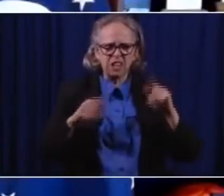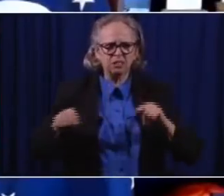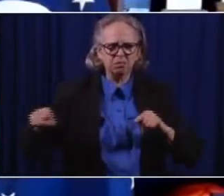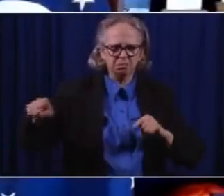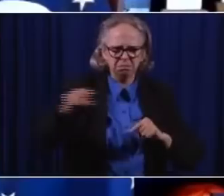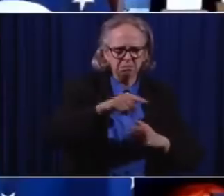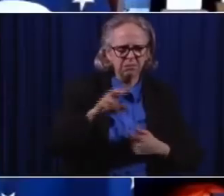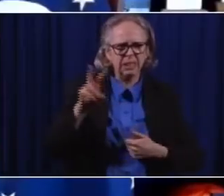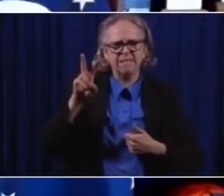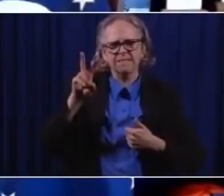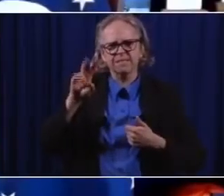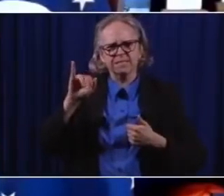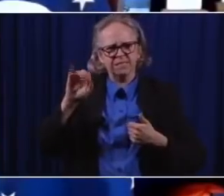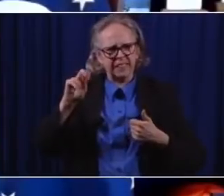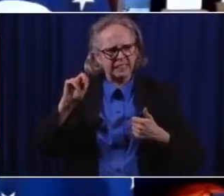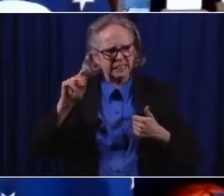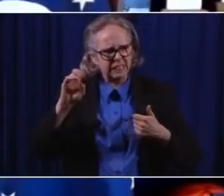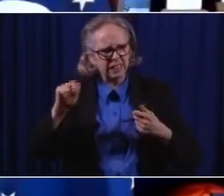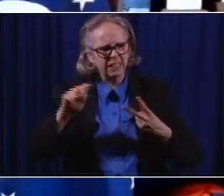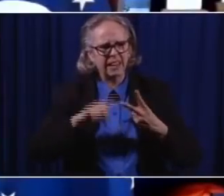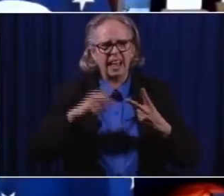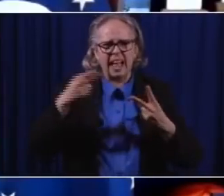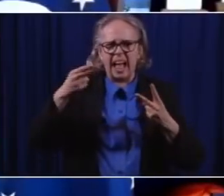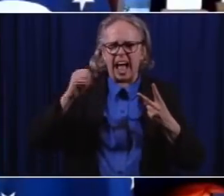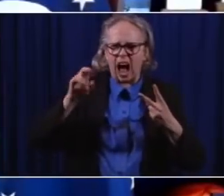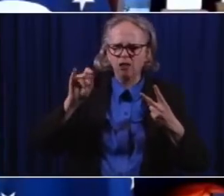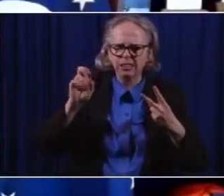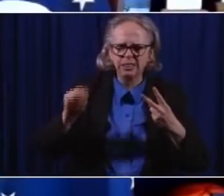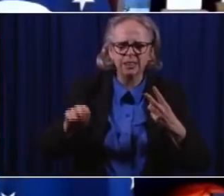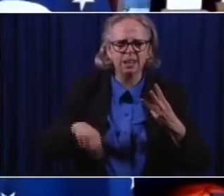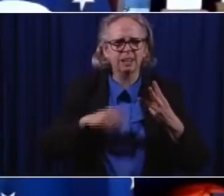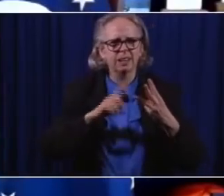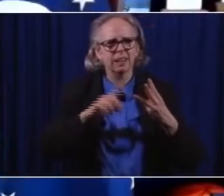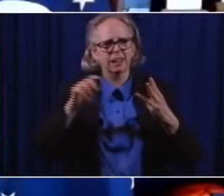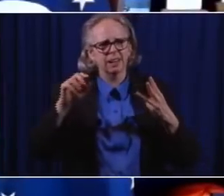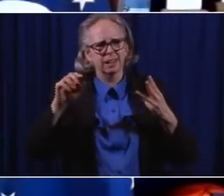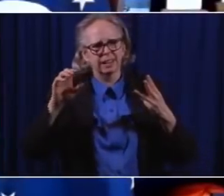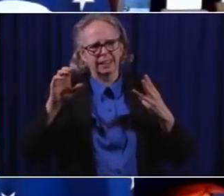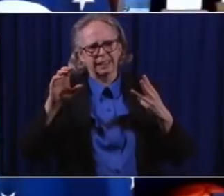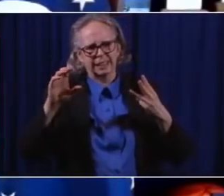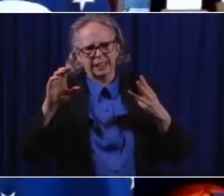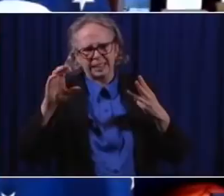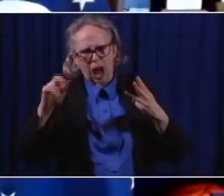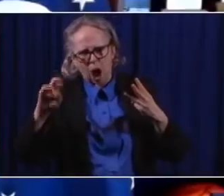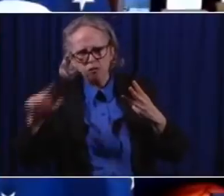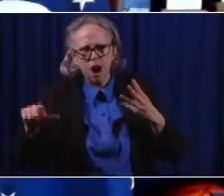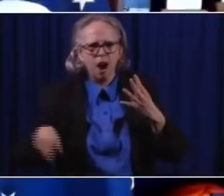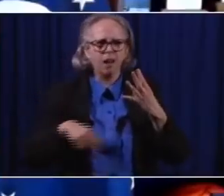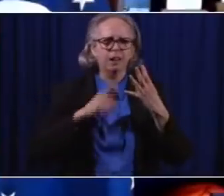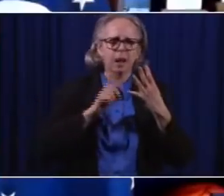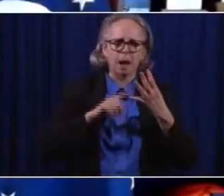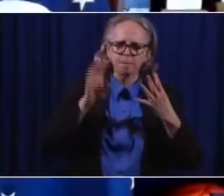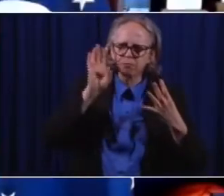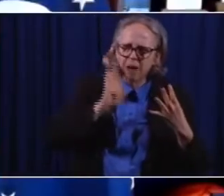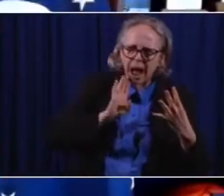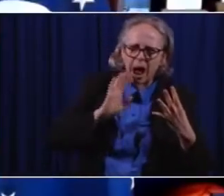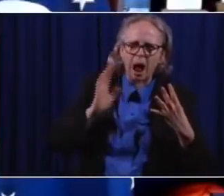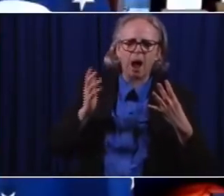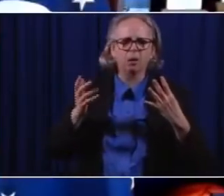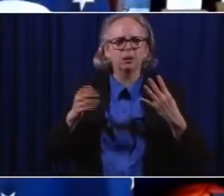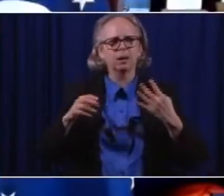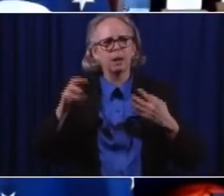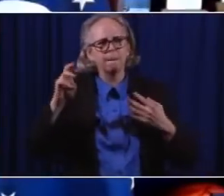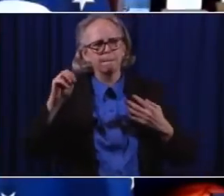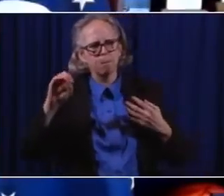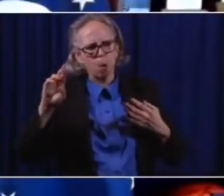Adams, Hardin, Preble, Noble, Monroe, Fayette, Carroll, Morrow, Brown, Morgan, and Wyandotte.